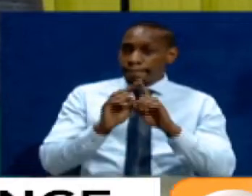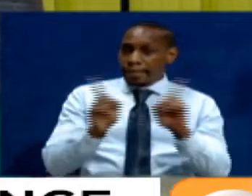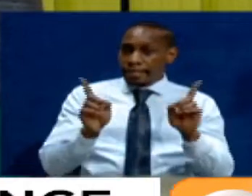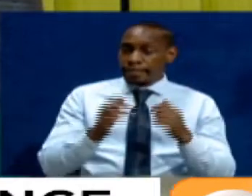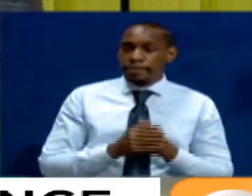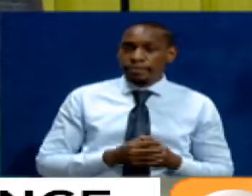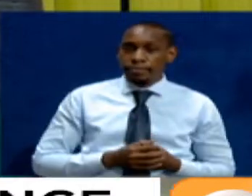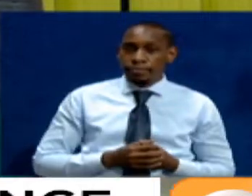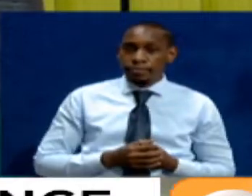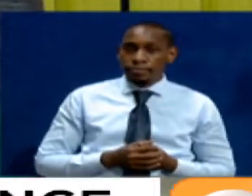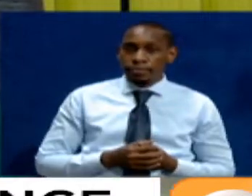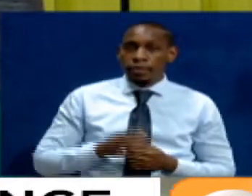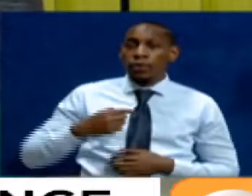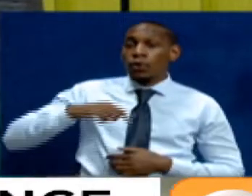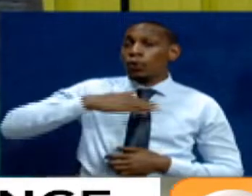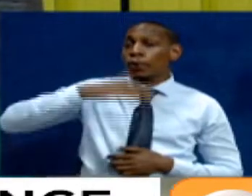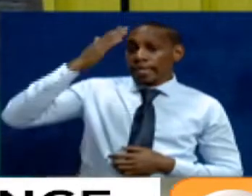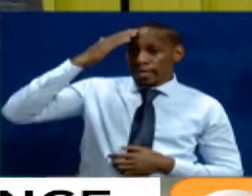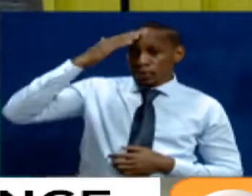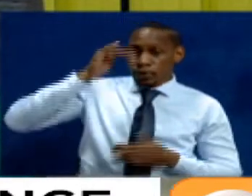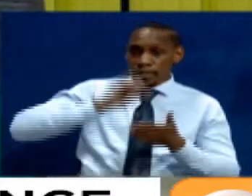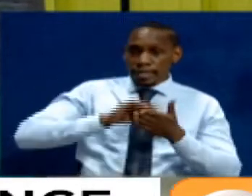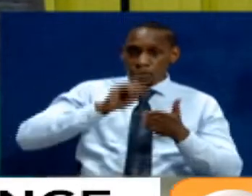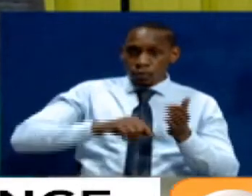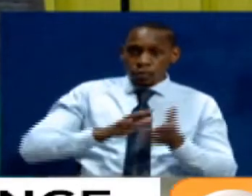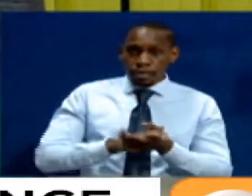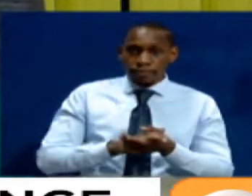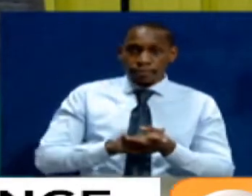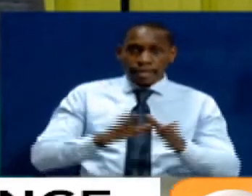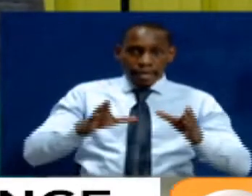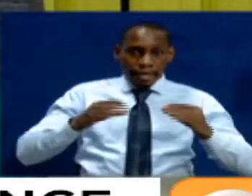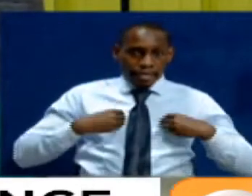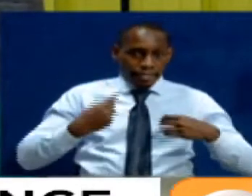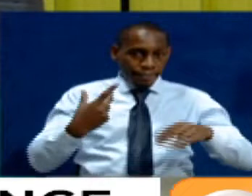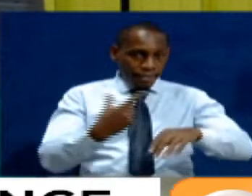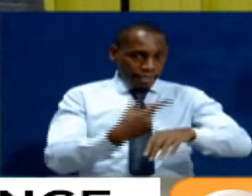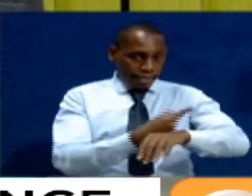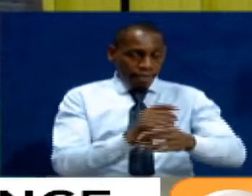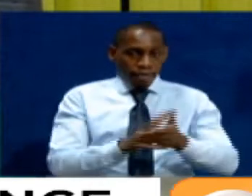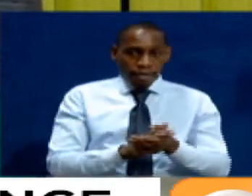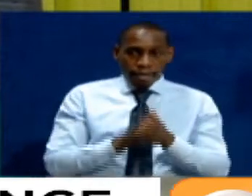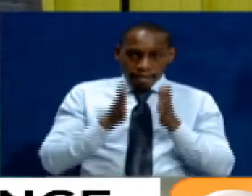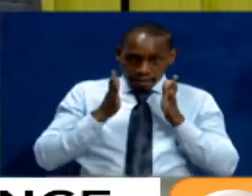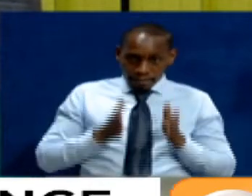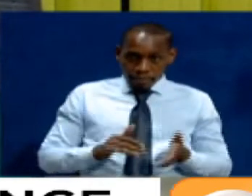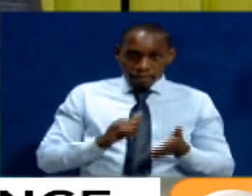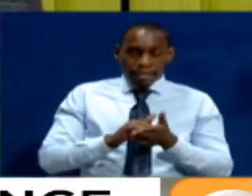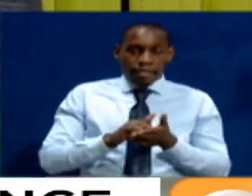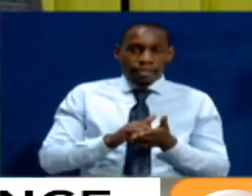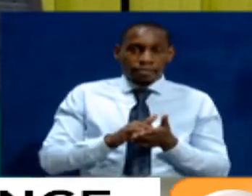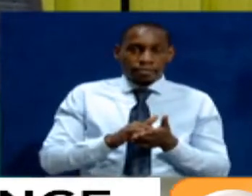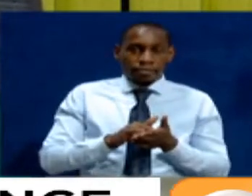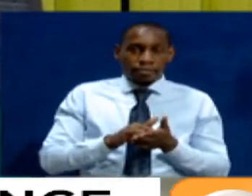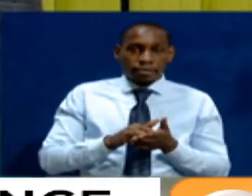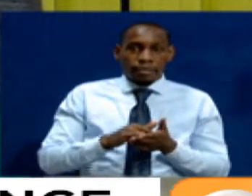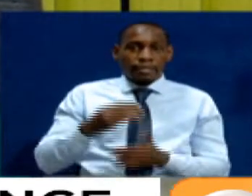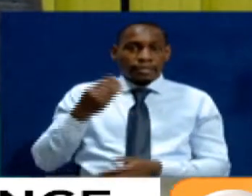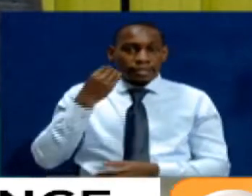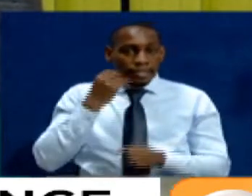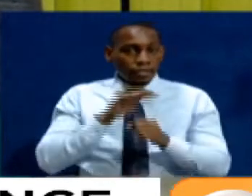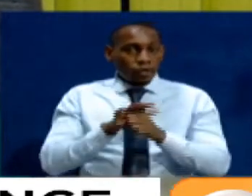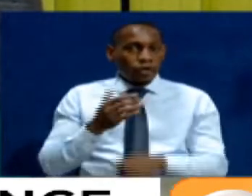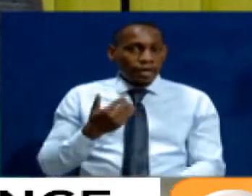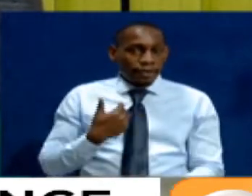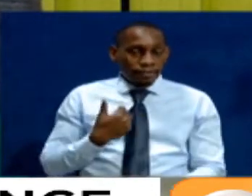However, we know that receiving a vaccine in somebody who already has had the